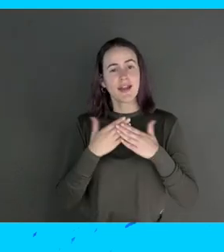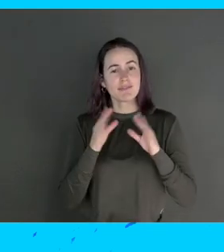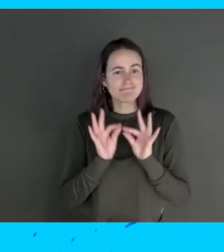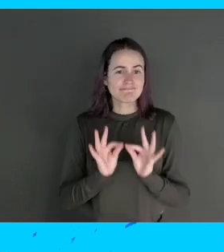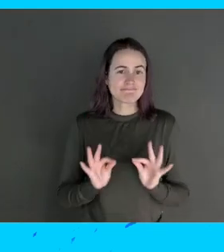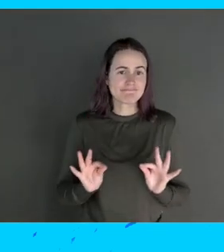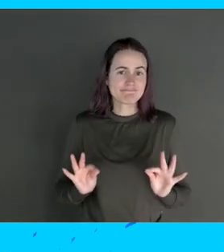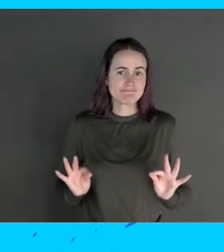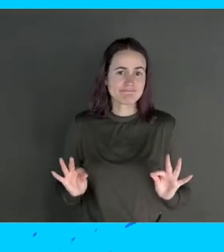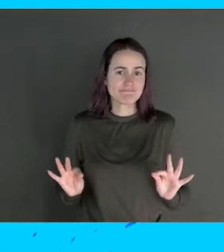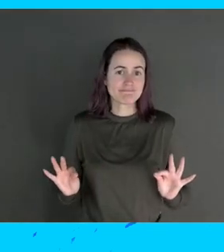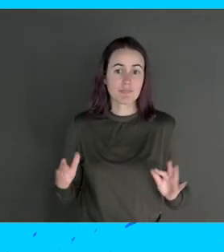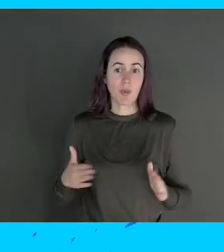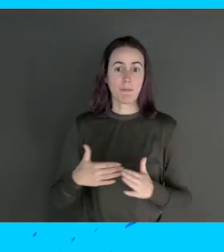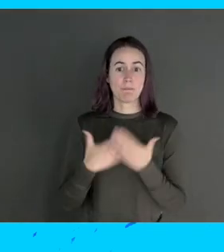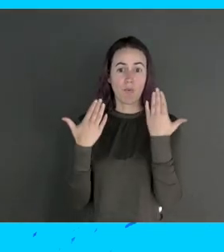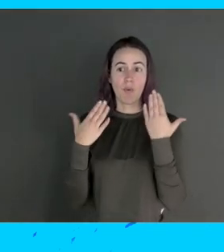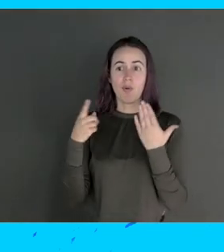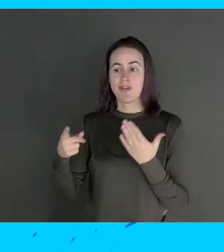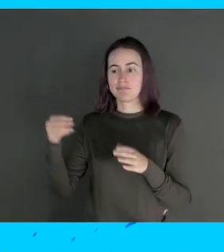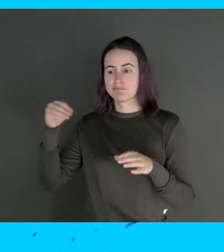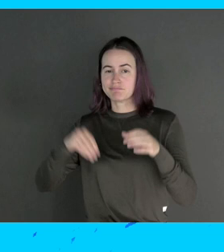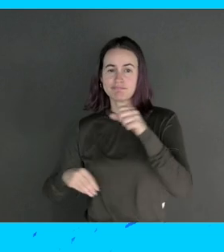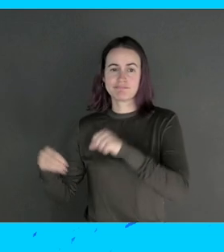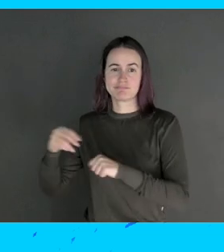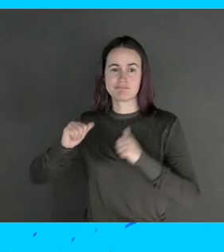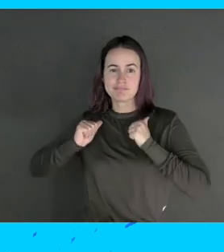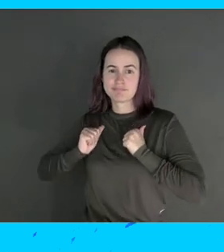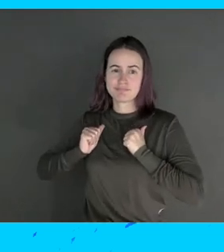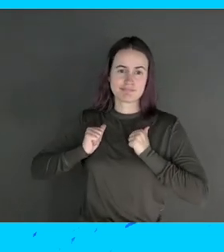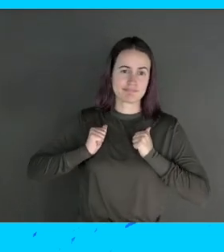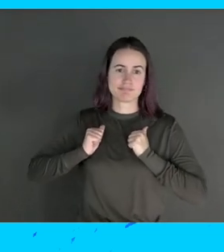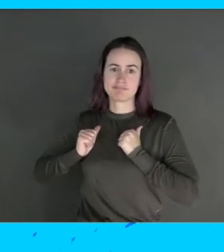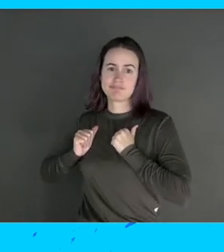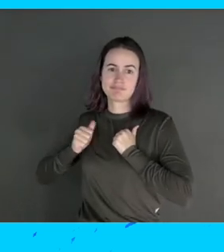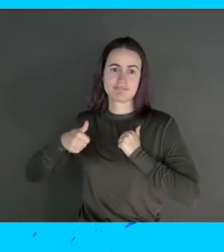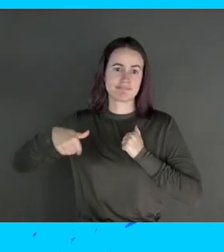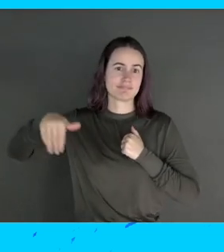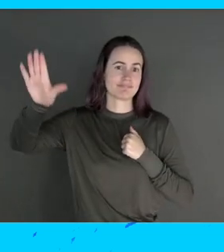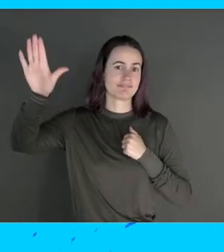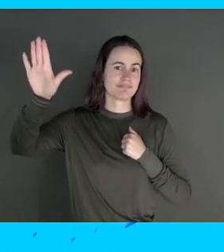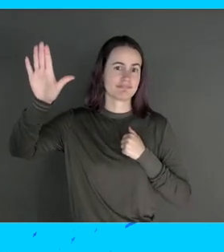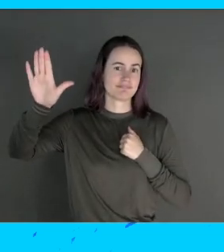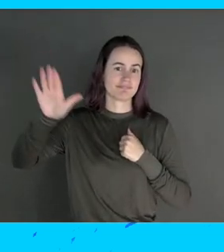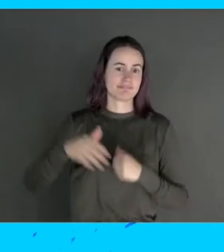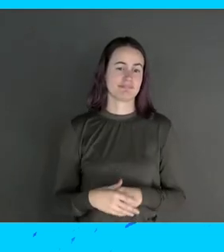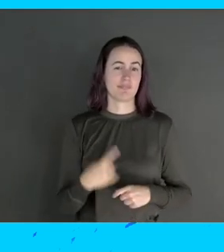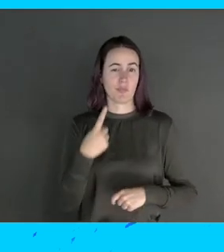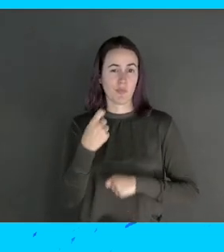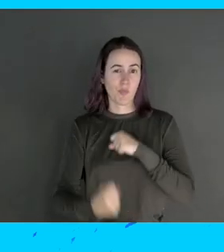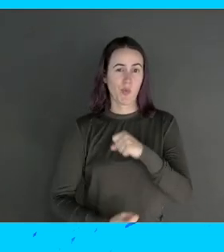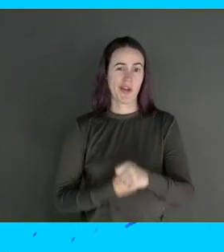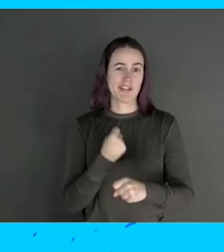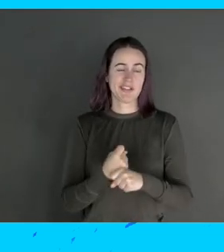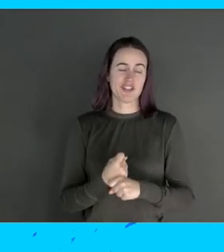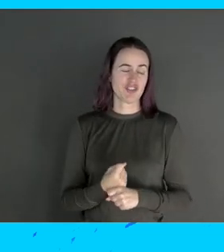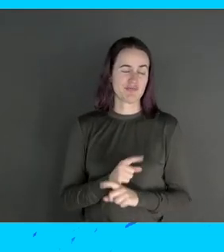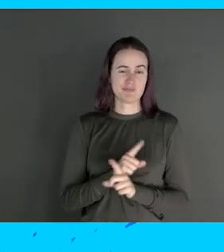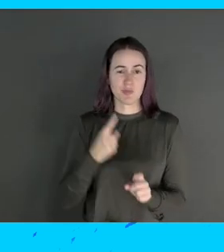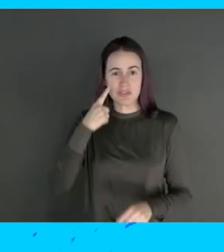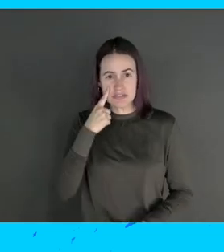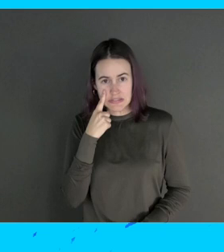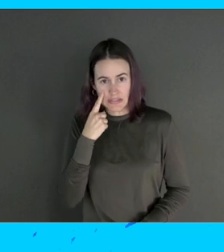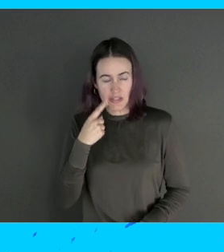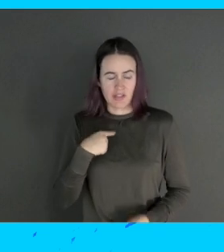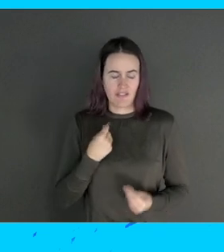him grab his bags and walk away. I didn't see or hear from him the rest of that year. I felt so stupid for being rejected and ignored,